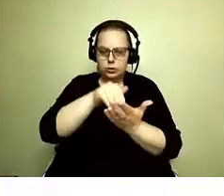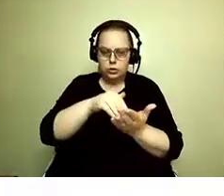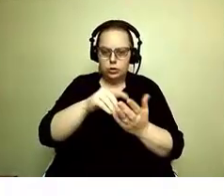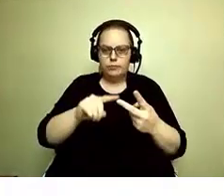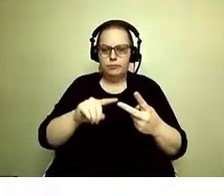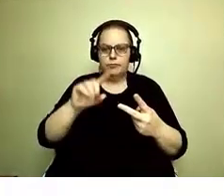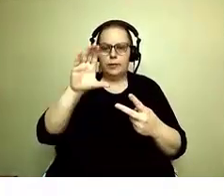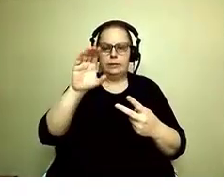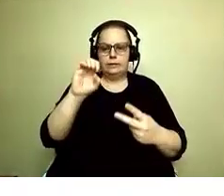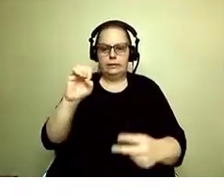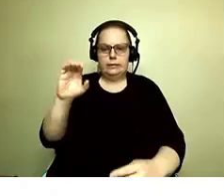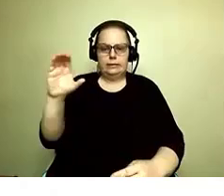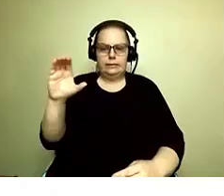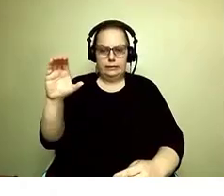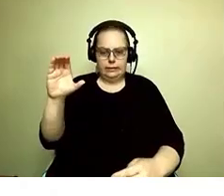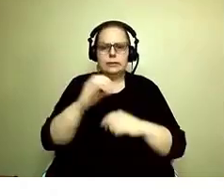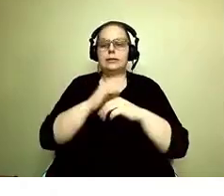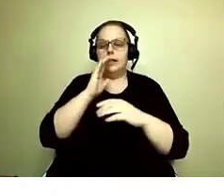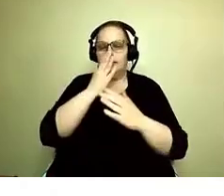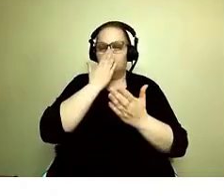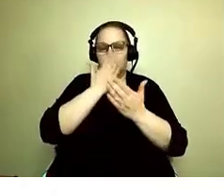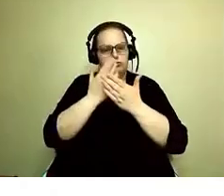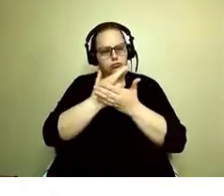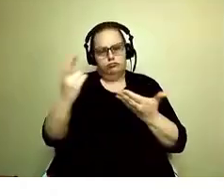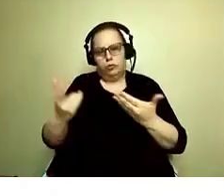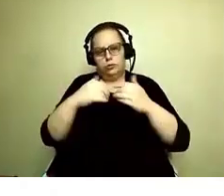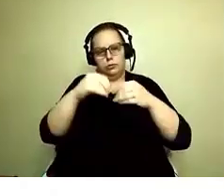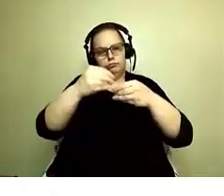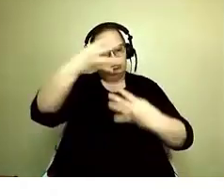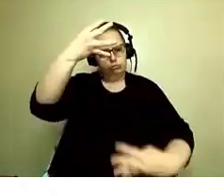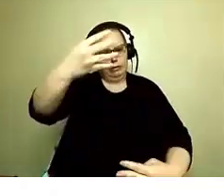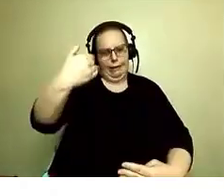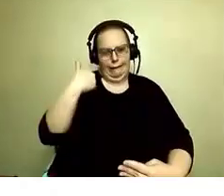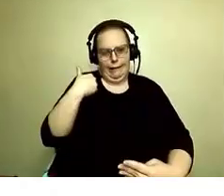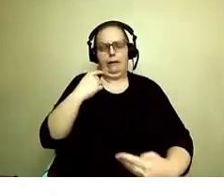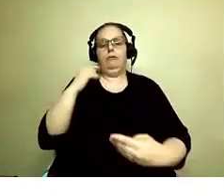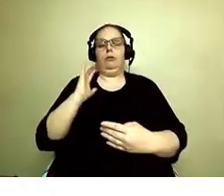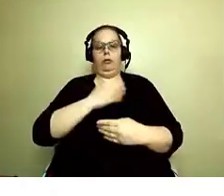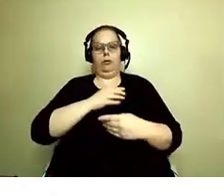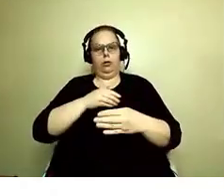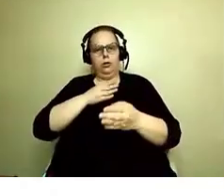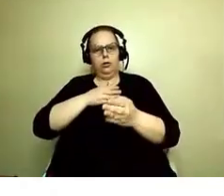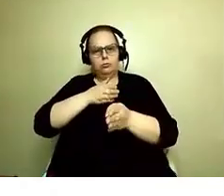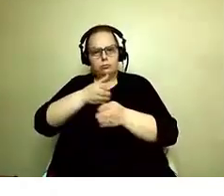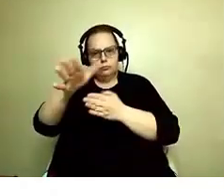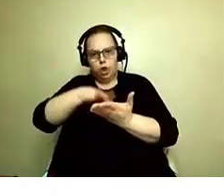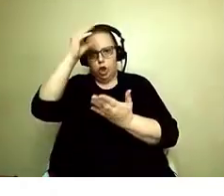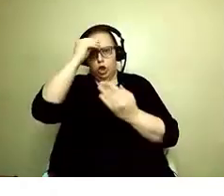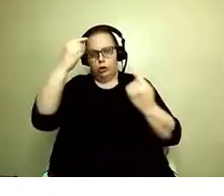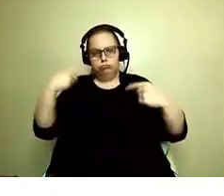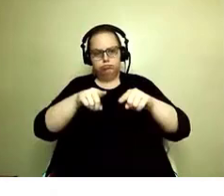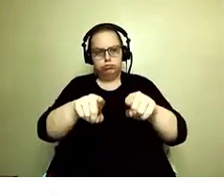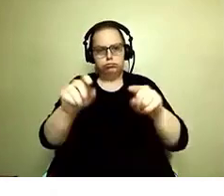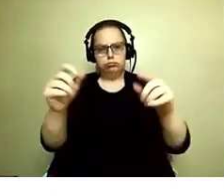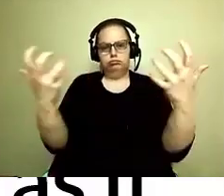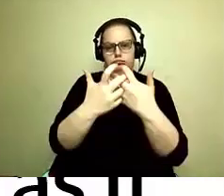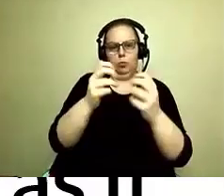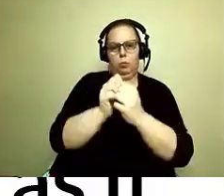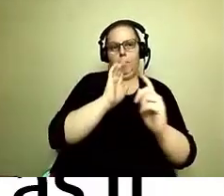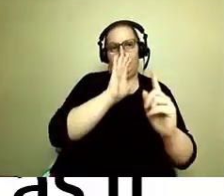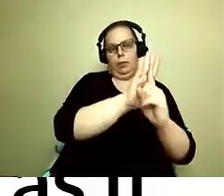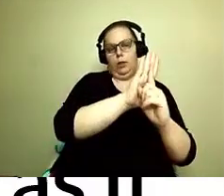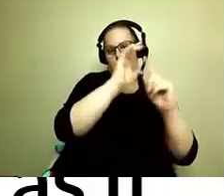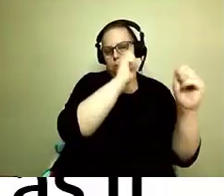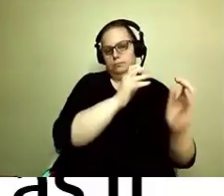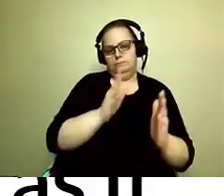education. They have a lot of really good resources, and we do align our professional learning with their high leverage practices.